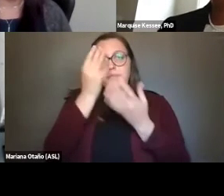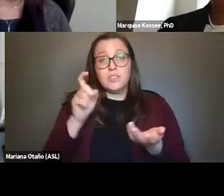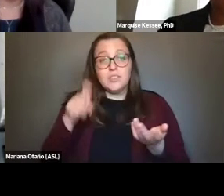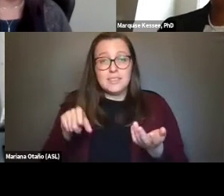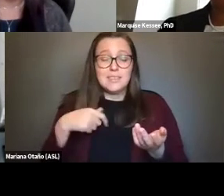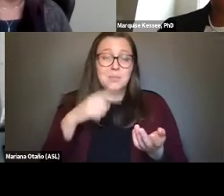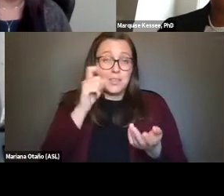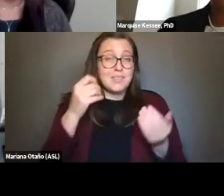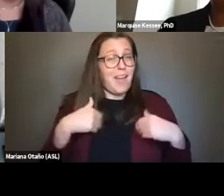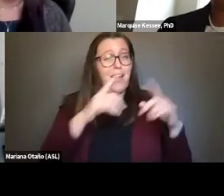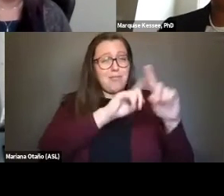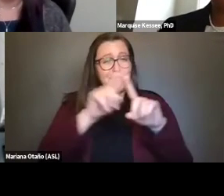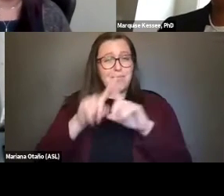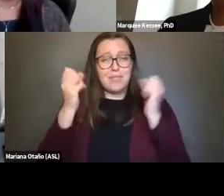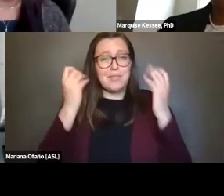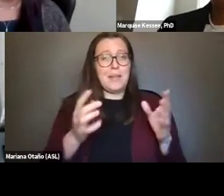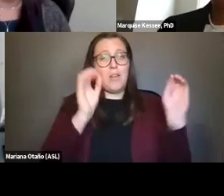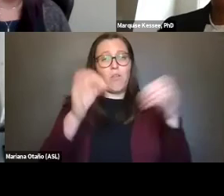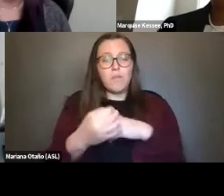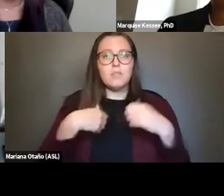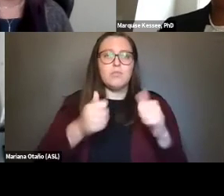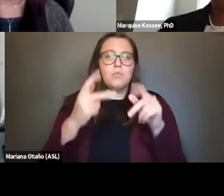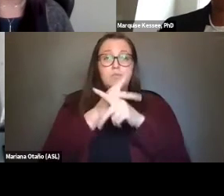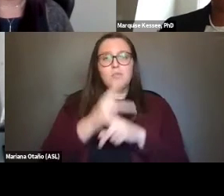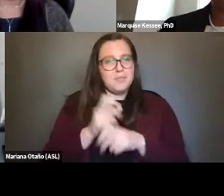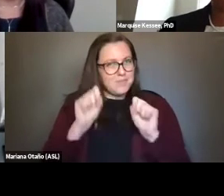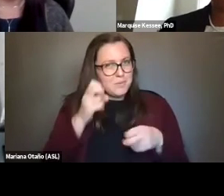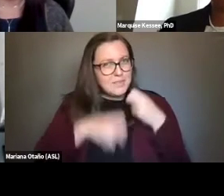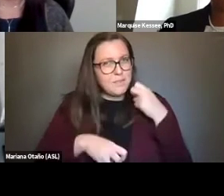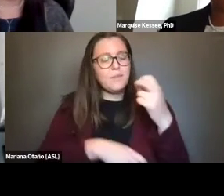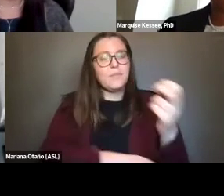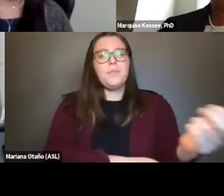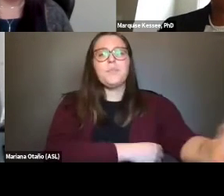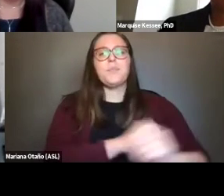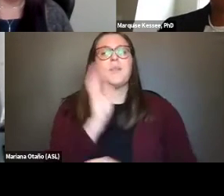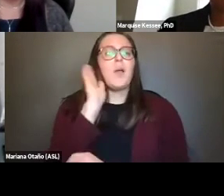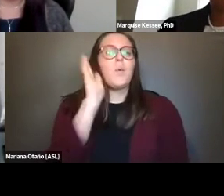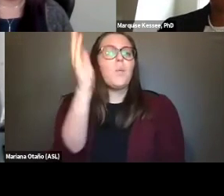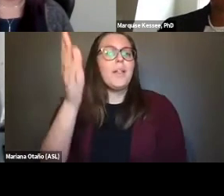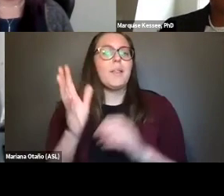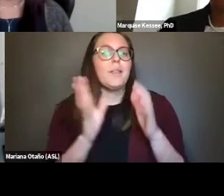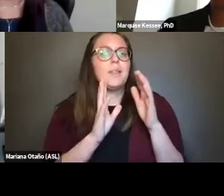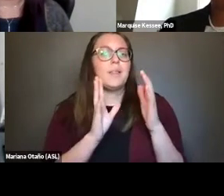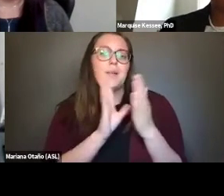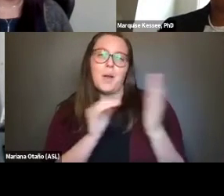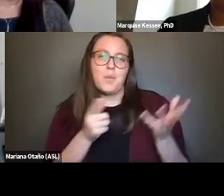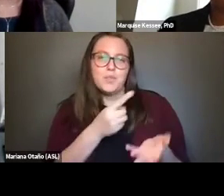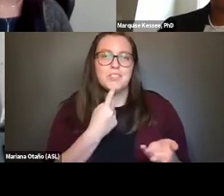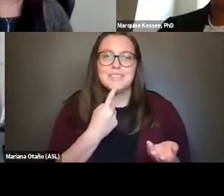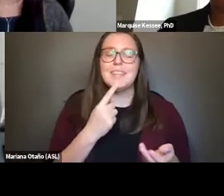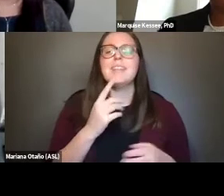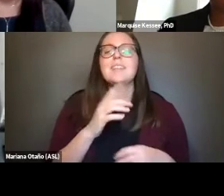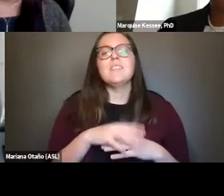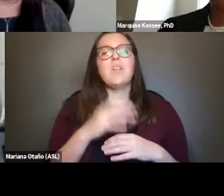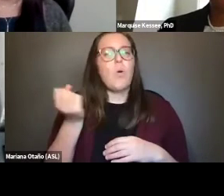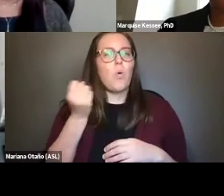of offices. So trying to figure out which one can be difficult. I'm going to echo, hold on to your contacts, and then just add that